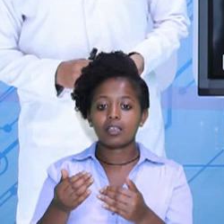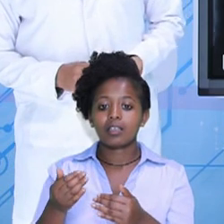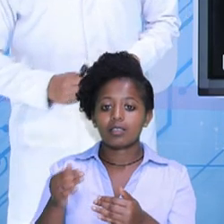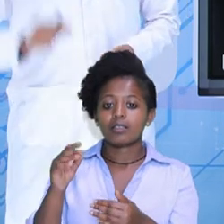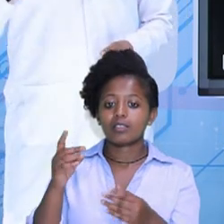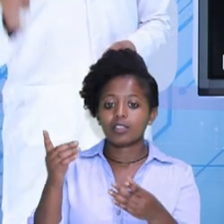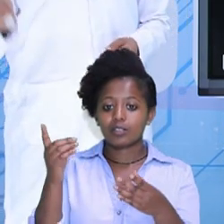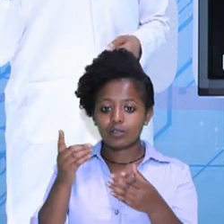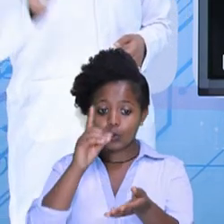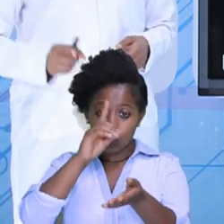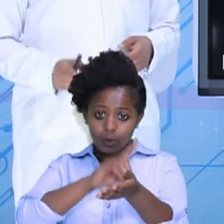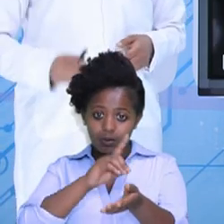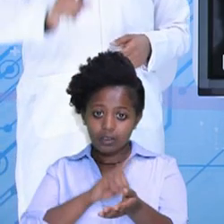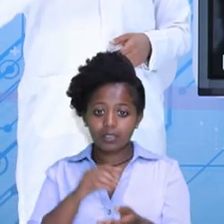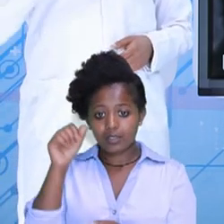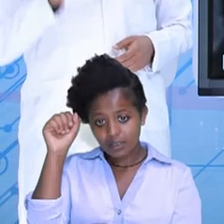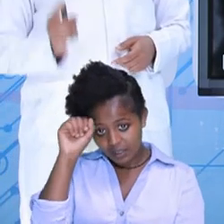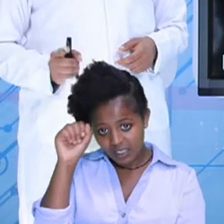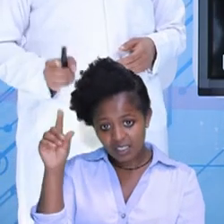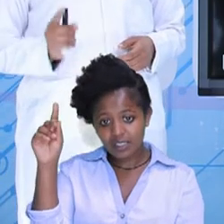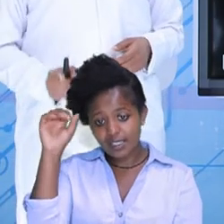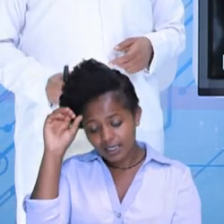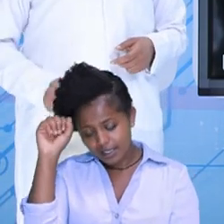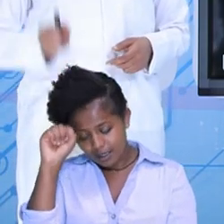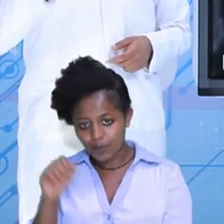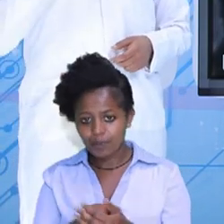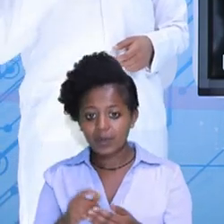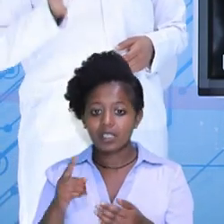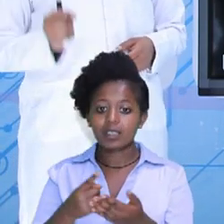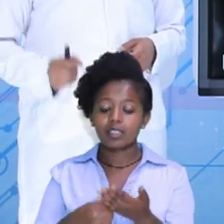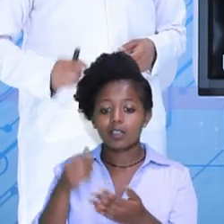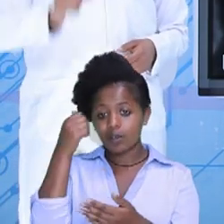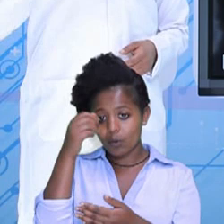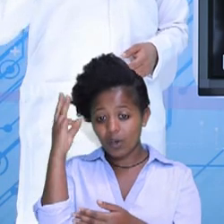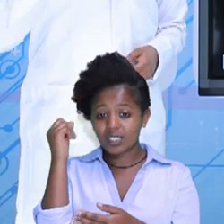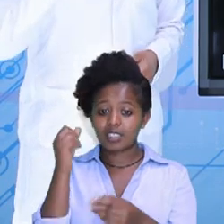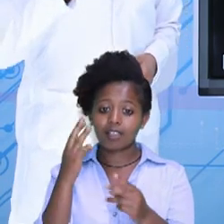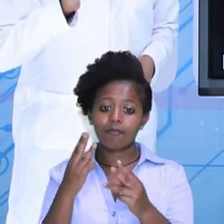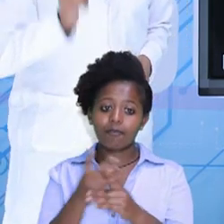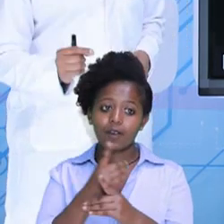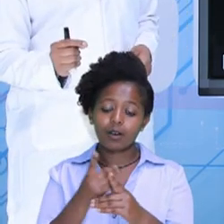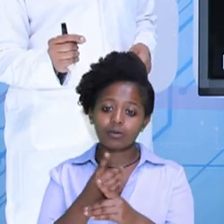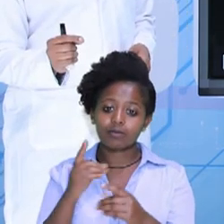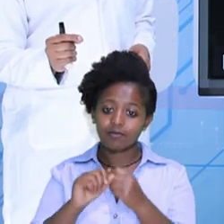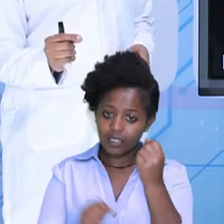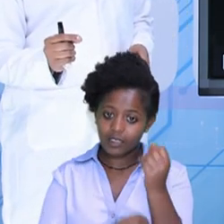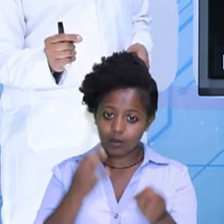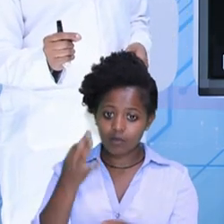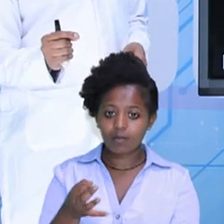was Dr. Sun Yat-sen. Dr. Sun Yat-sen. He was the founder of Kuomintang Party.